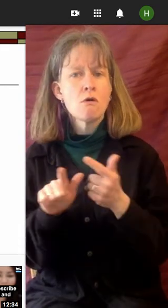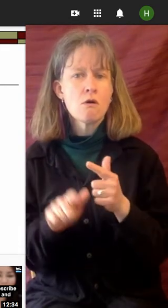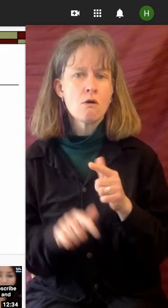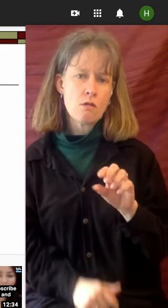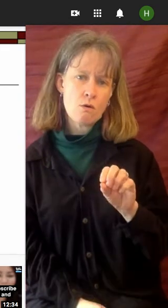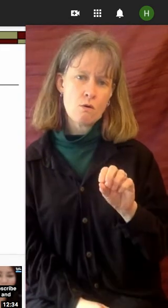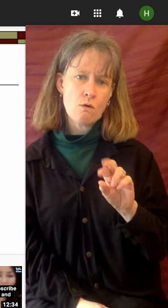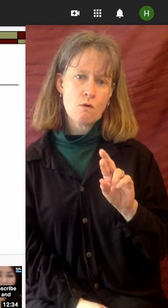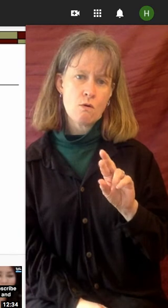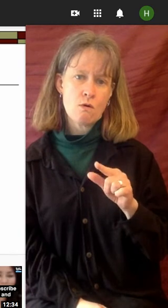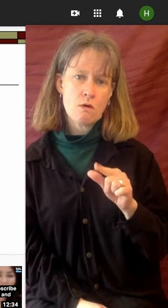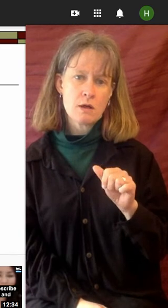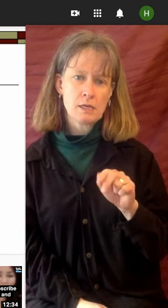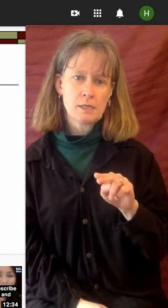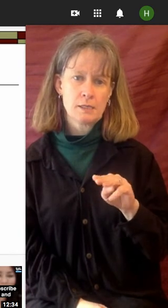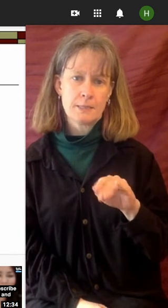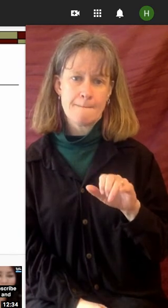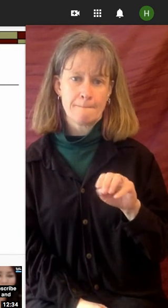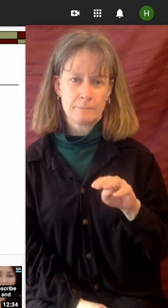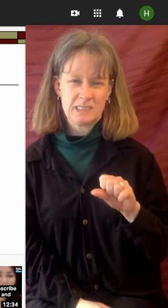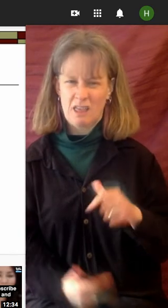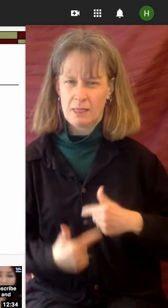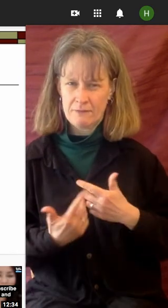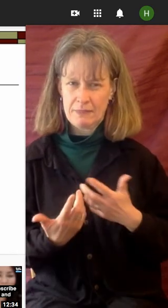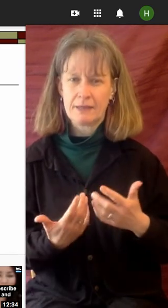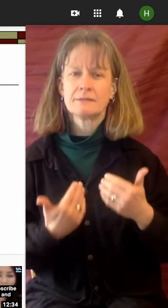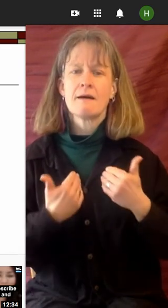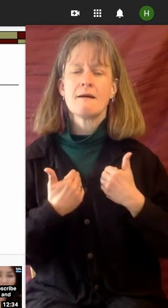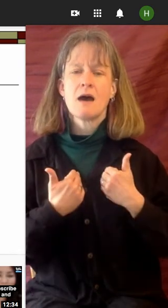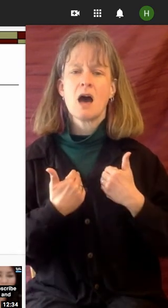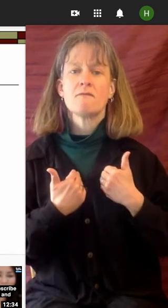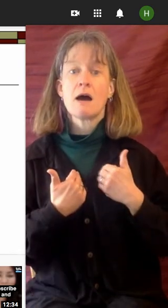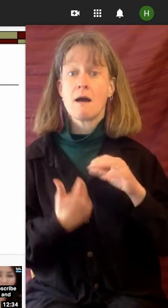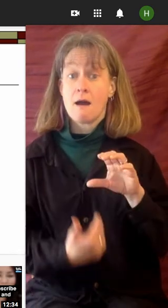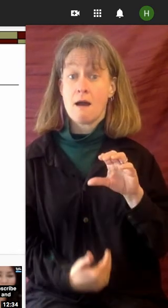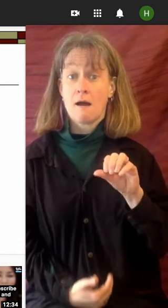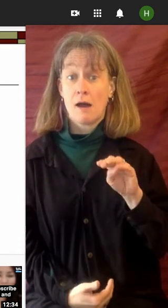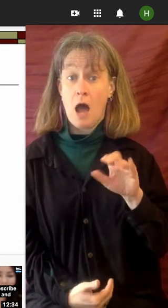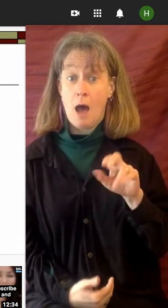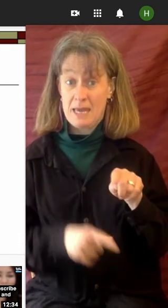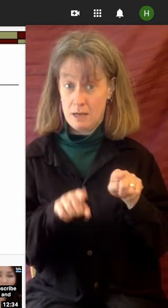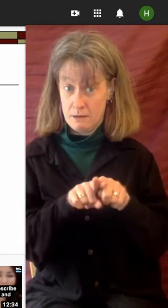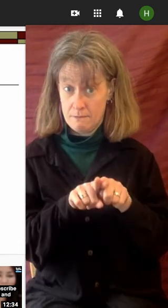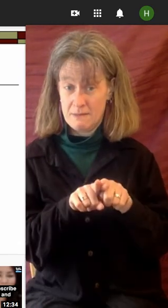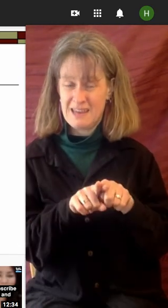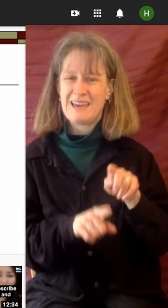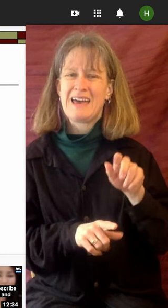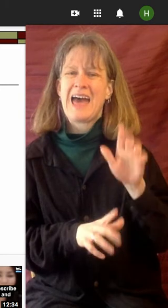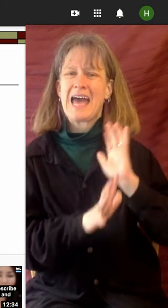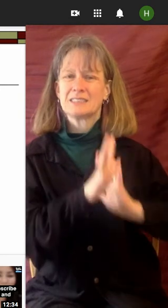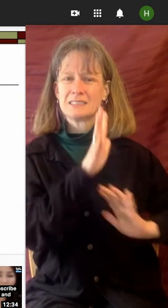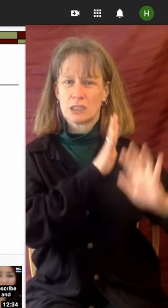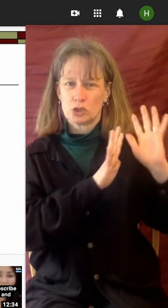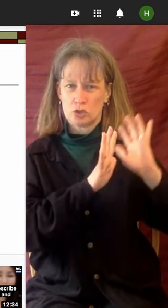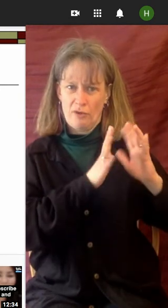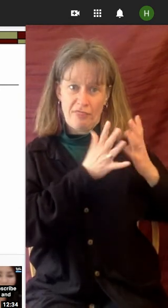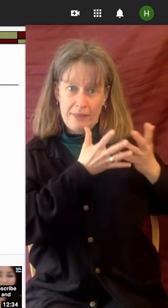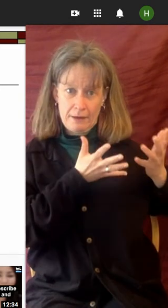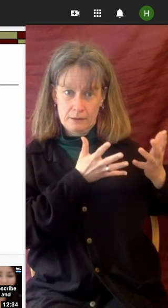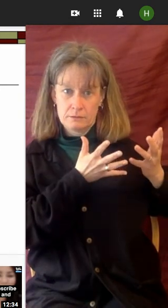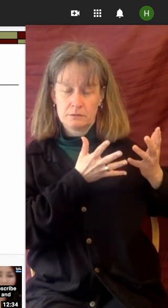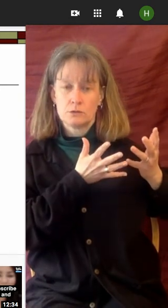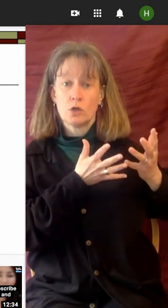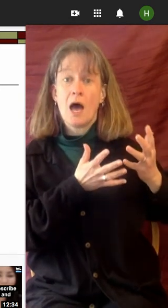a common ancestor, like way back in time, millions of years ago. We